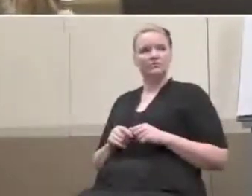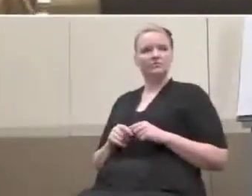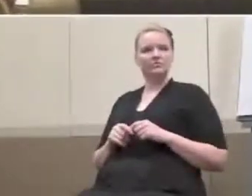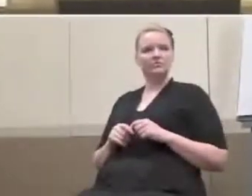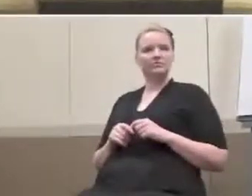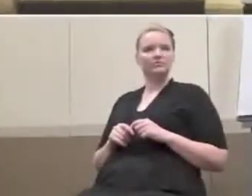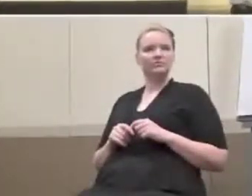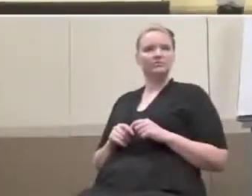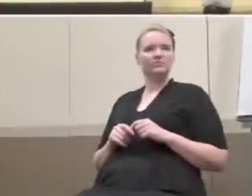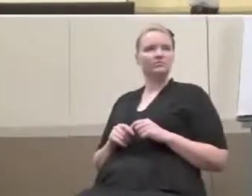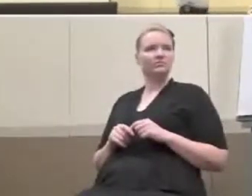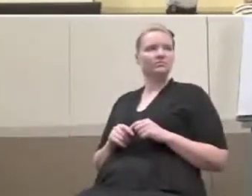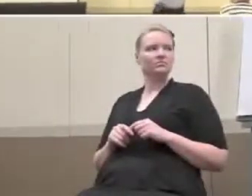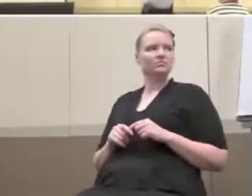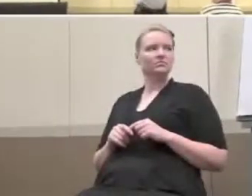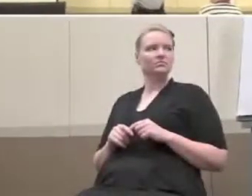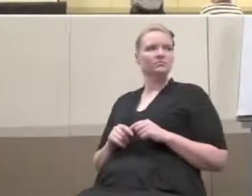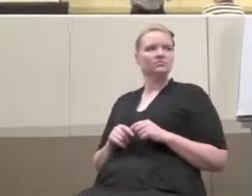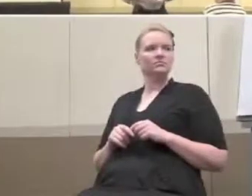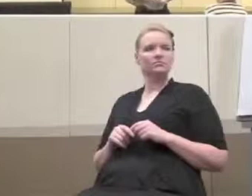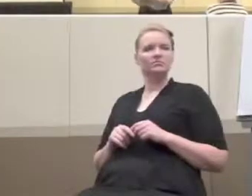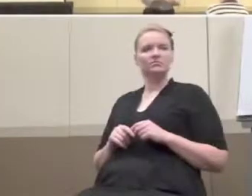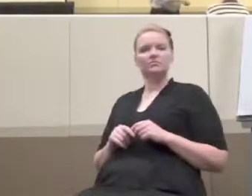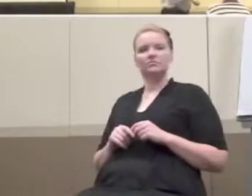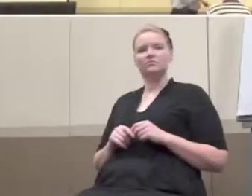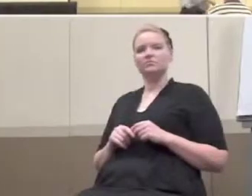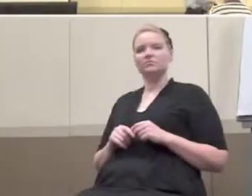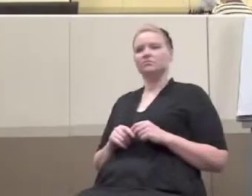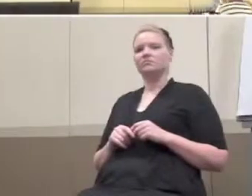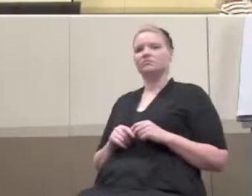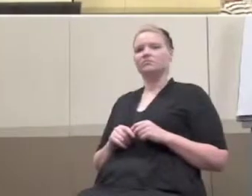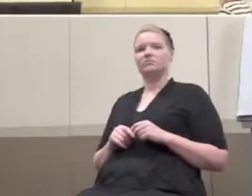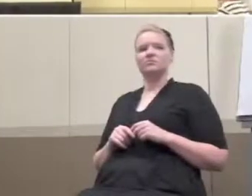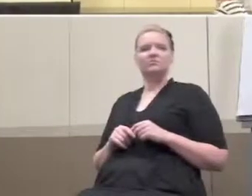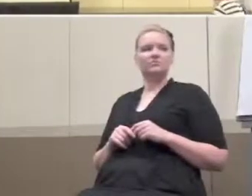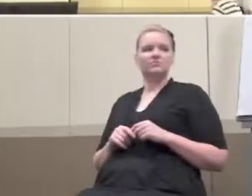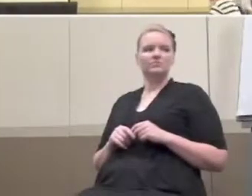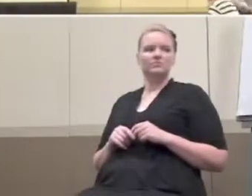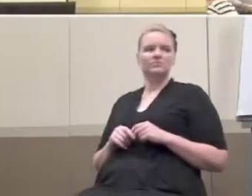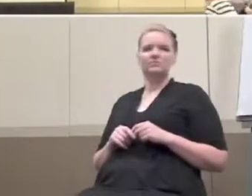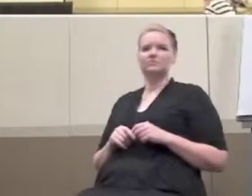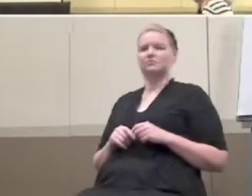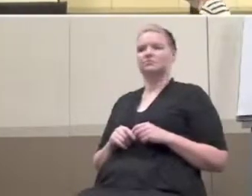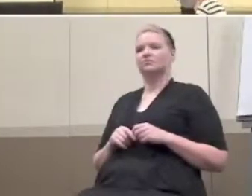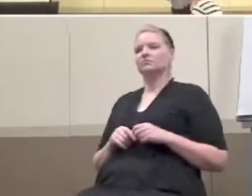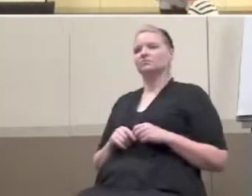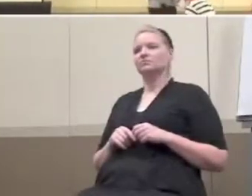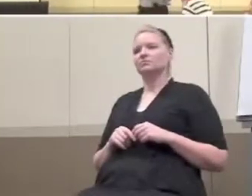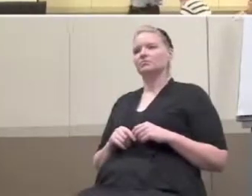participate? You don't have to pick up and move your stuff. Just go on over. Okay.